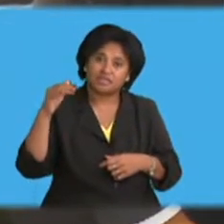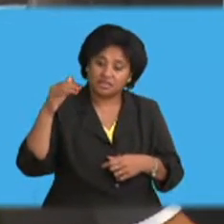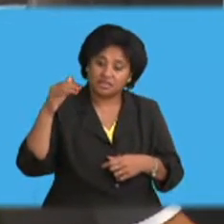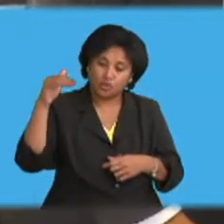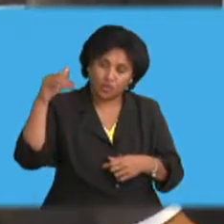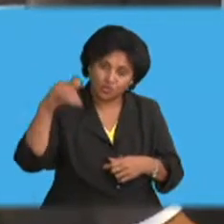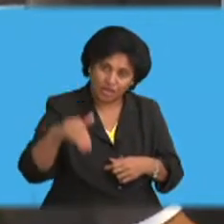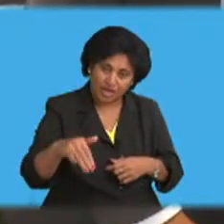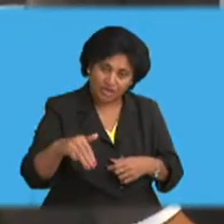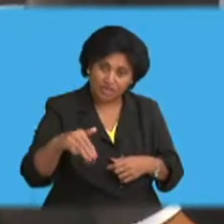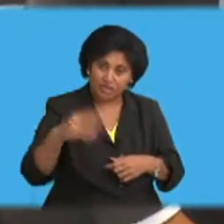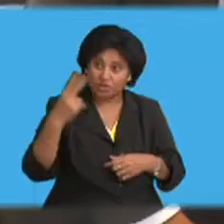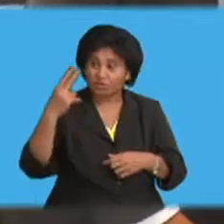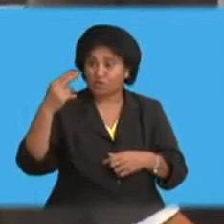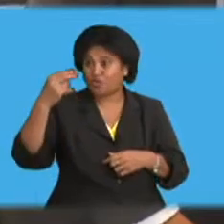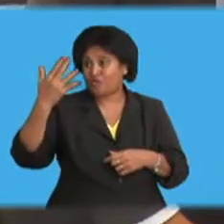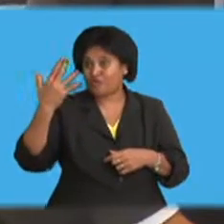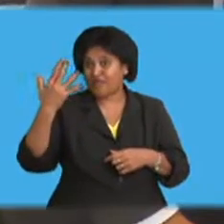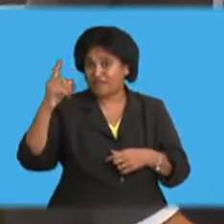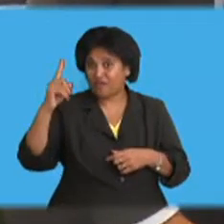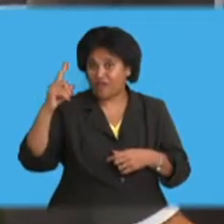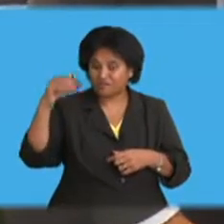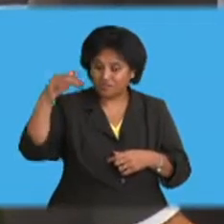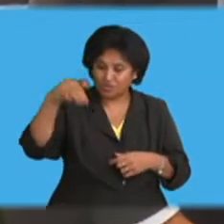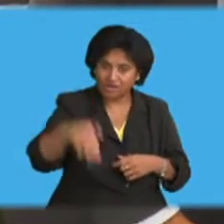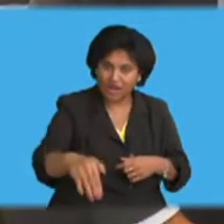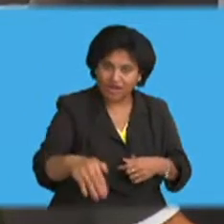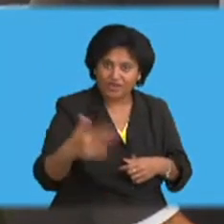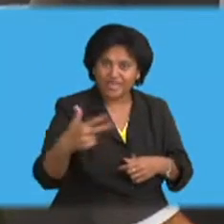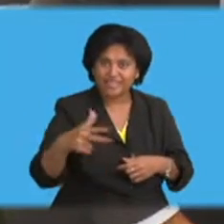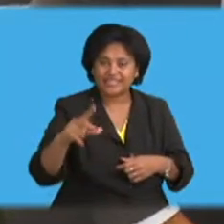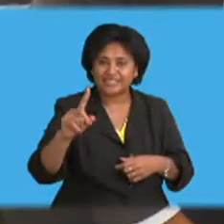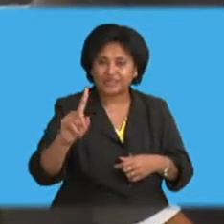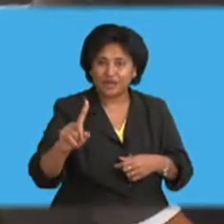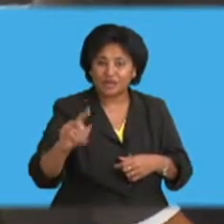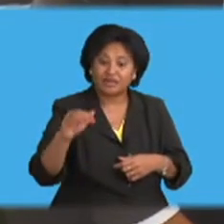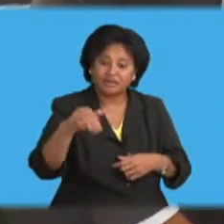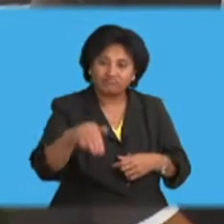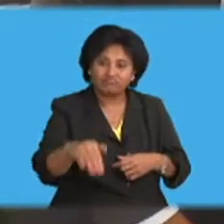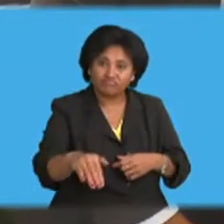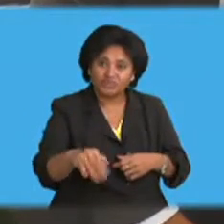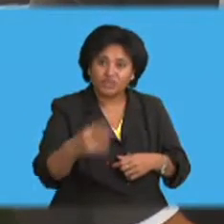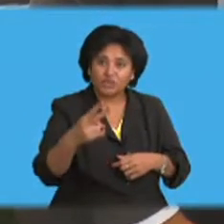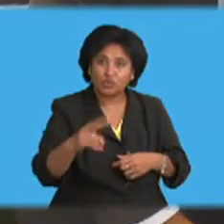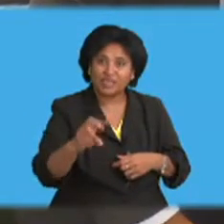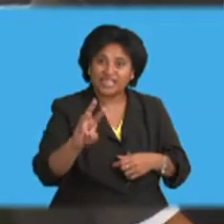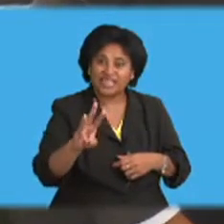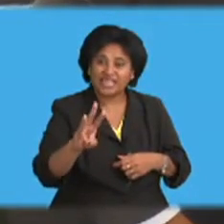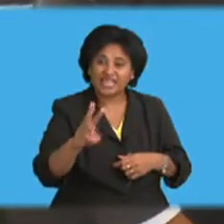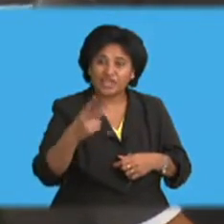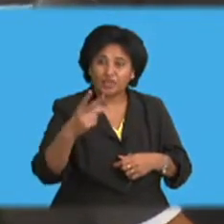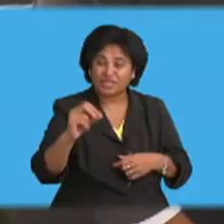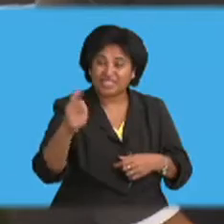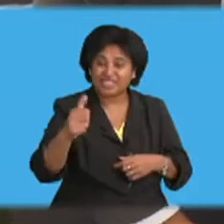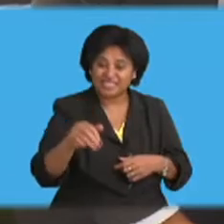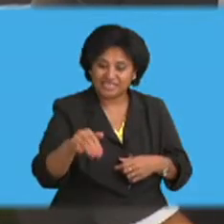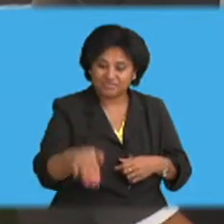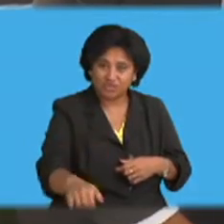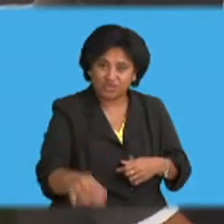85 from 251. 2015, 23. 2016,